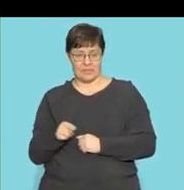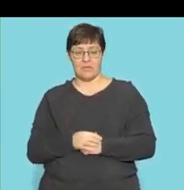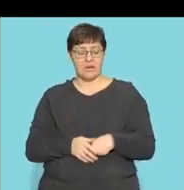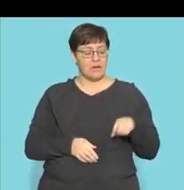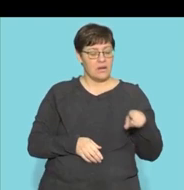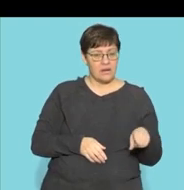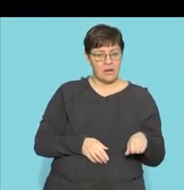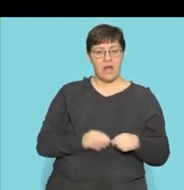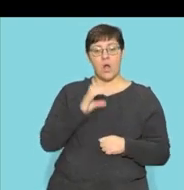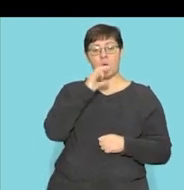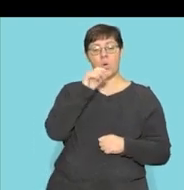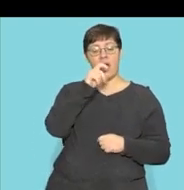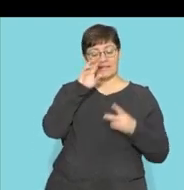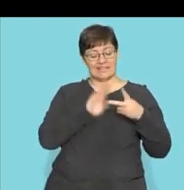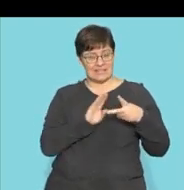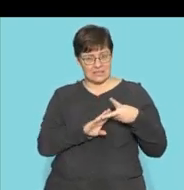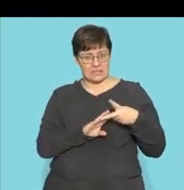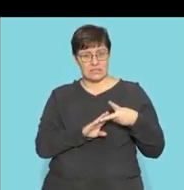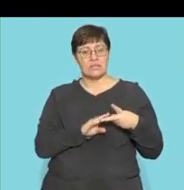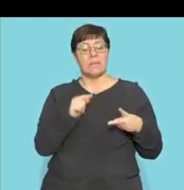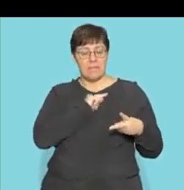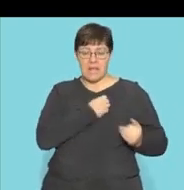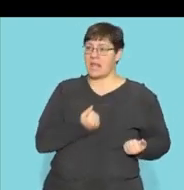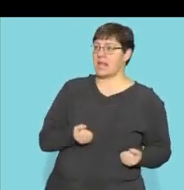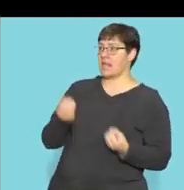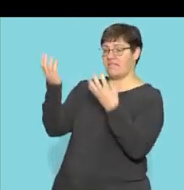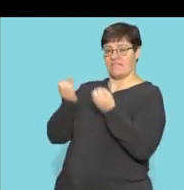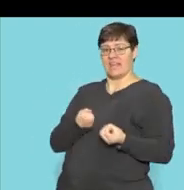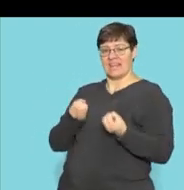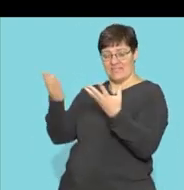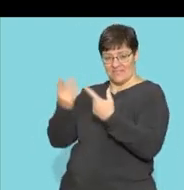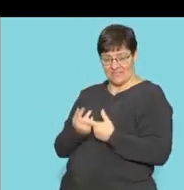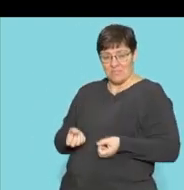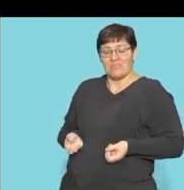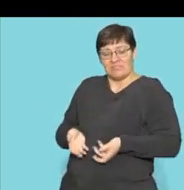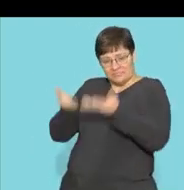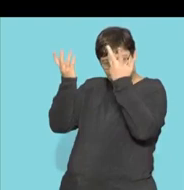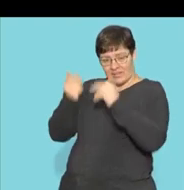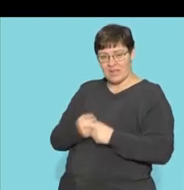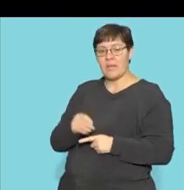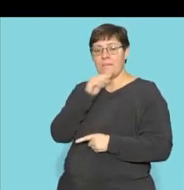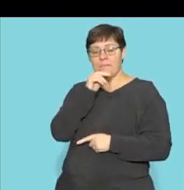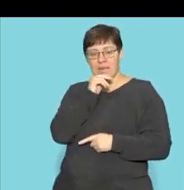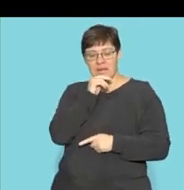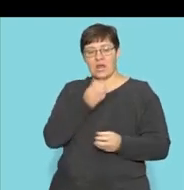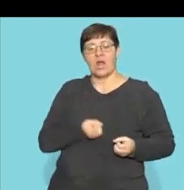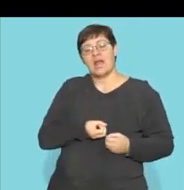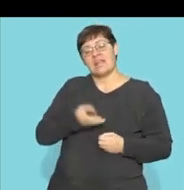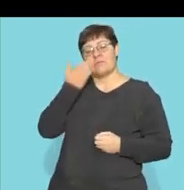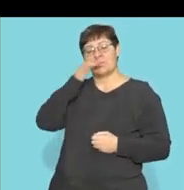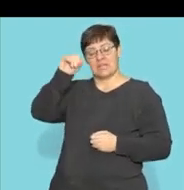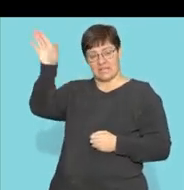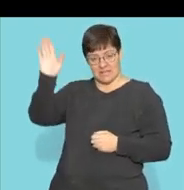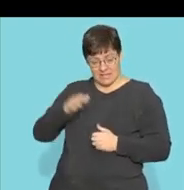And over here, the chloride ions are losing electrons. They're producing electrons. In that sense, they are